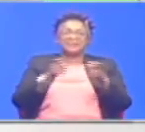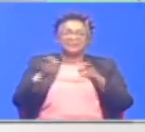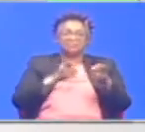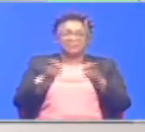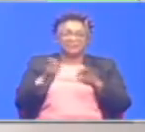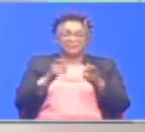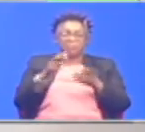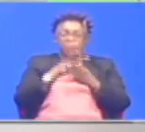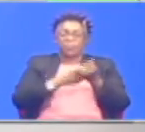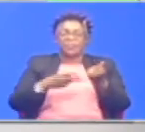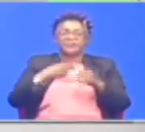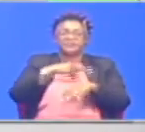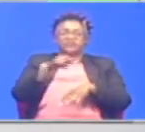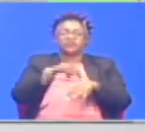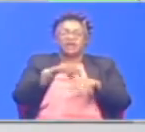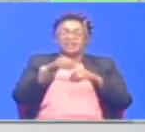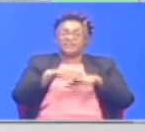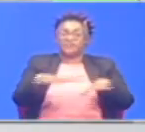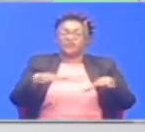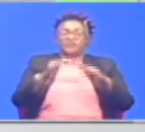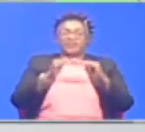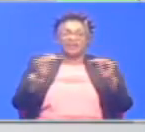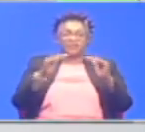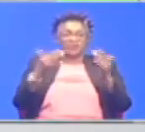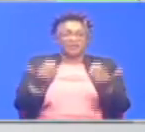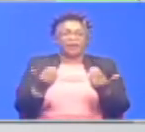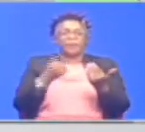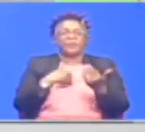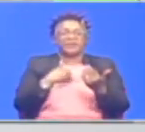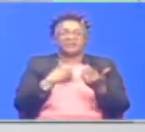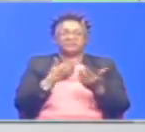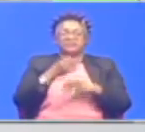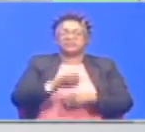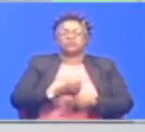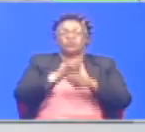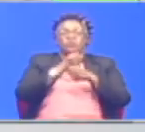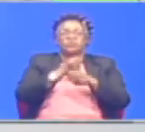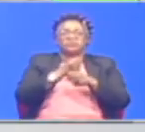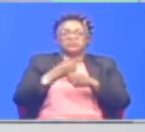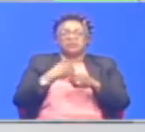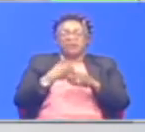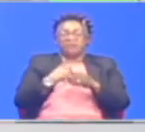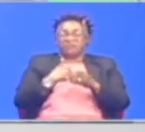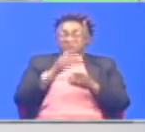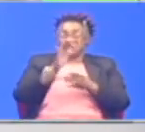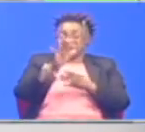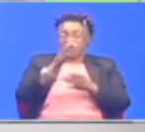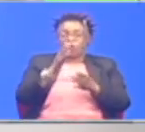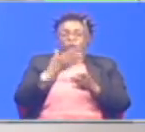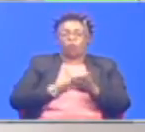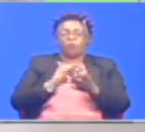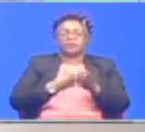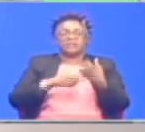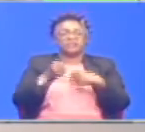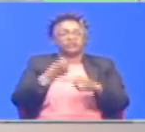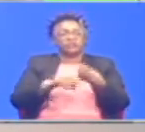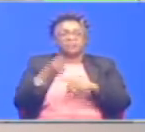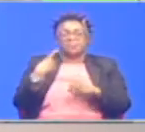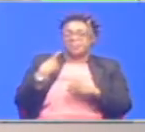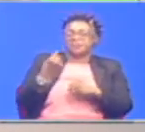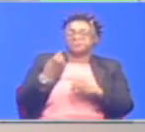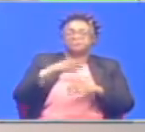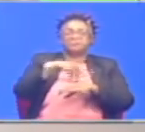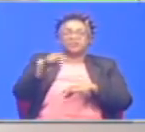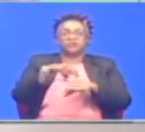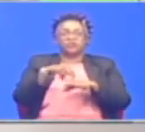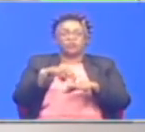National and devolved levels has resulted in some stakeholders taking matters into their own hands. The latest being National